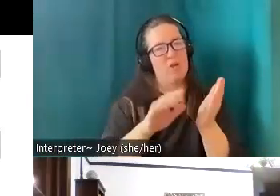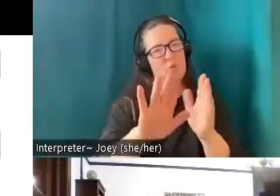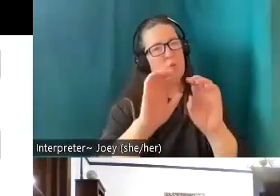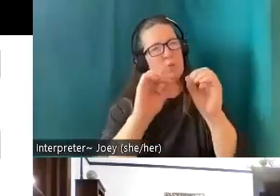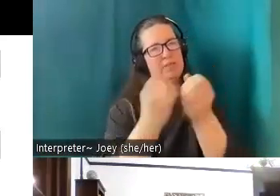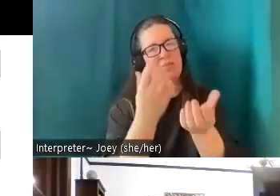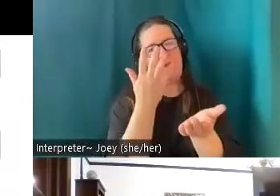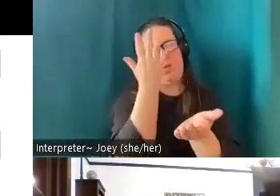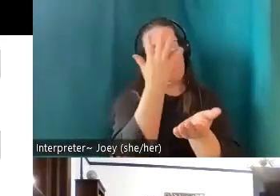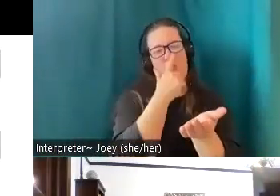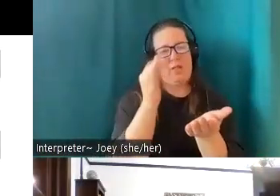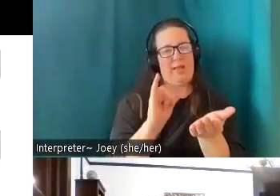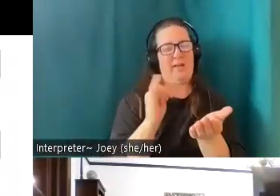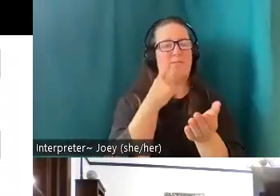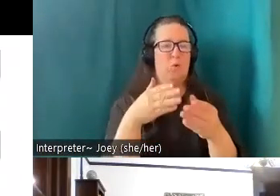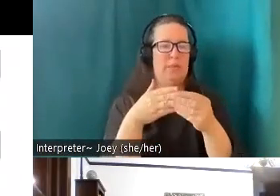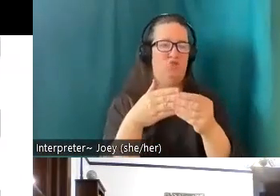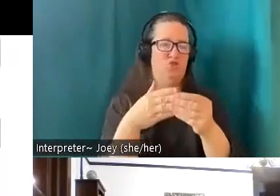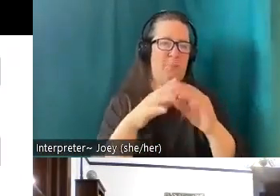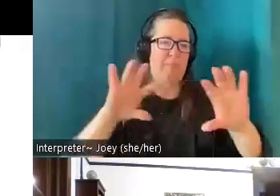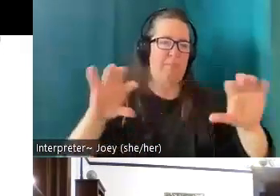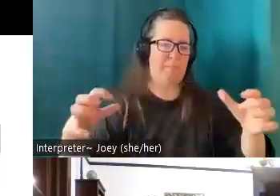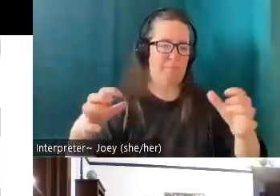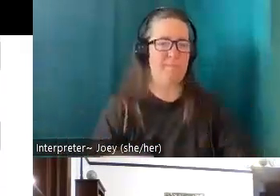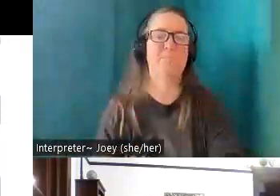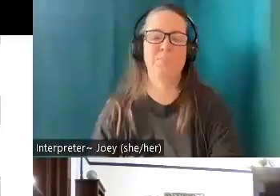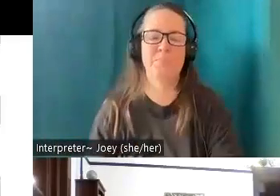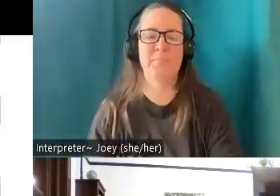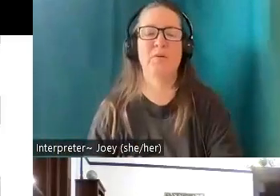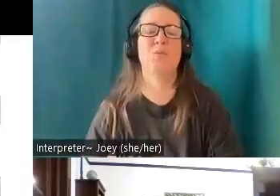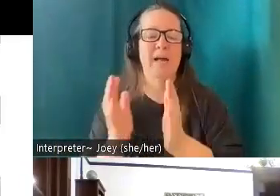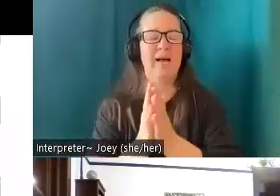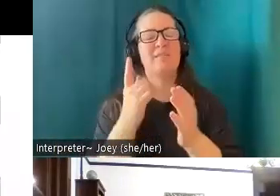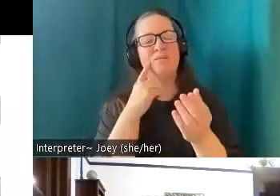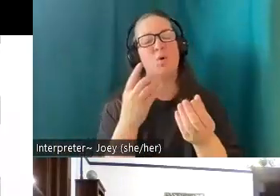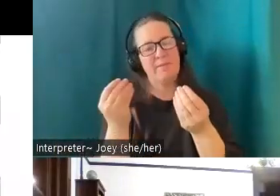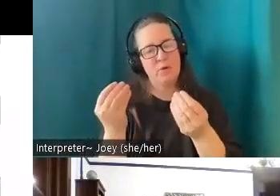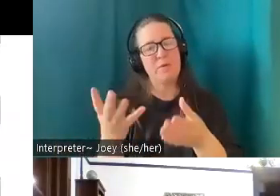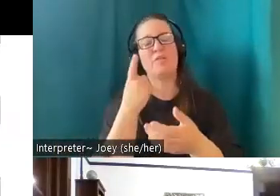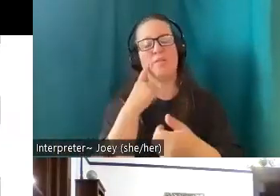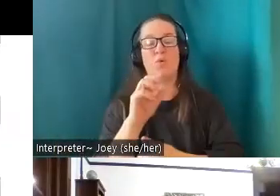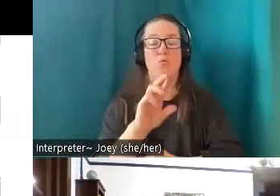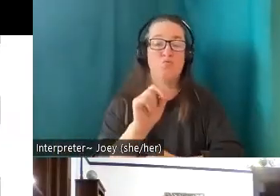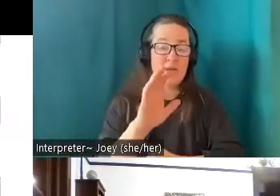We ask for this information for race, for LGBTQ+, and for people with disabilities.